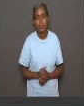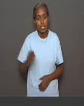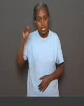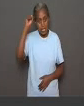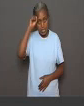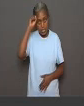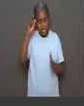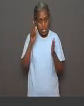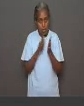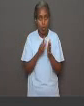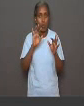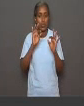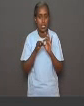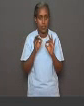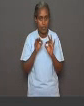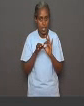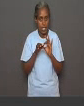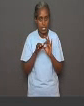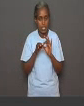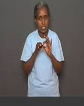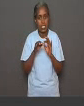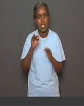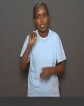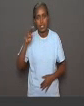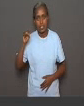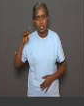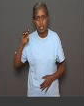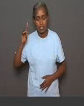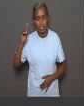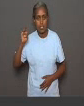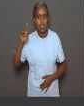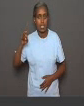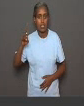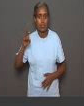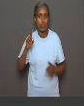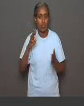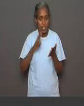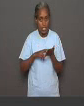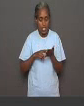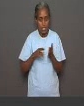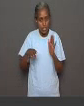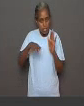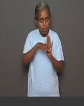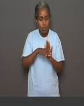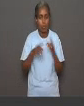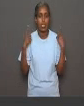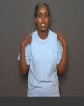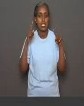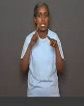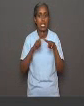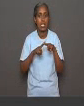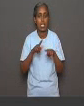Snell's law defines the index of refraction, denoted by the Greek letter